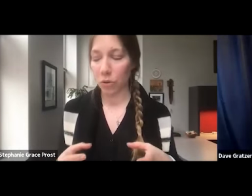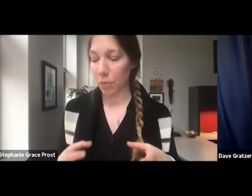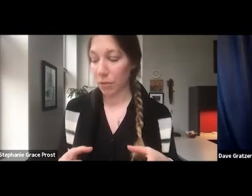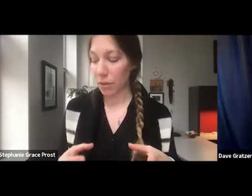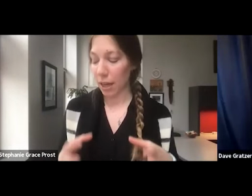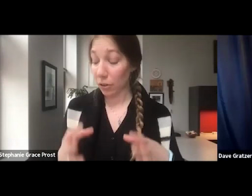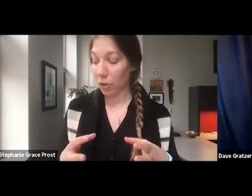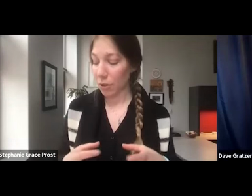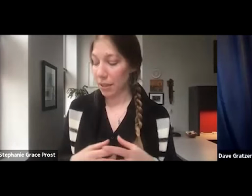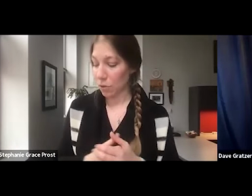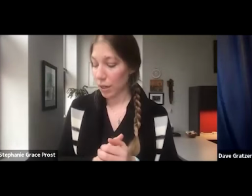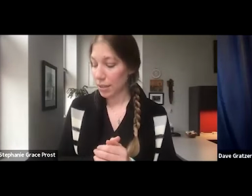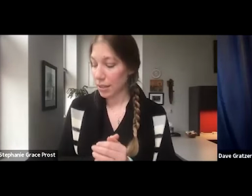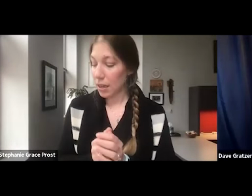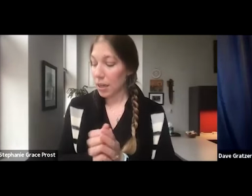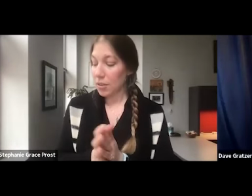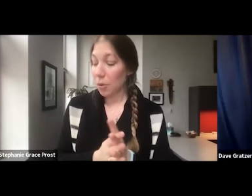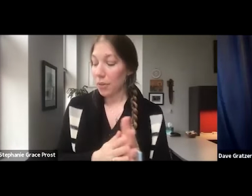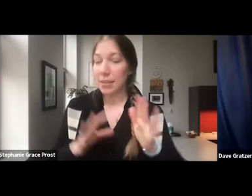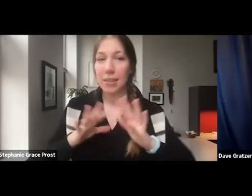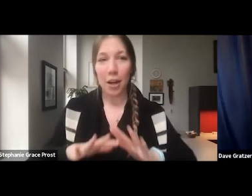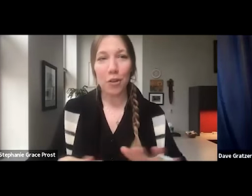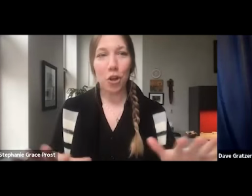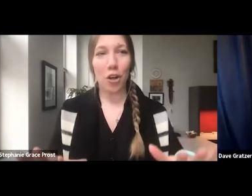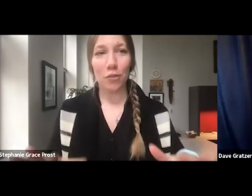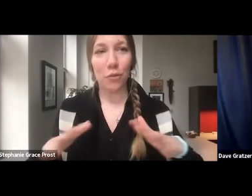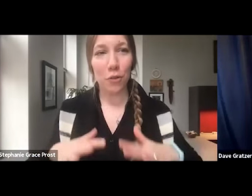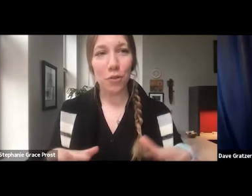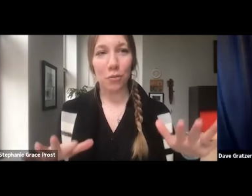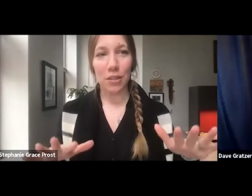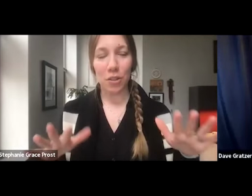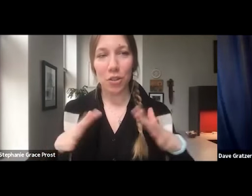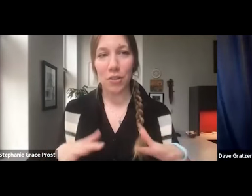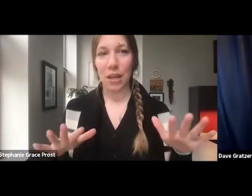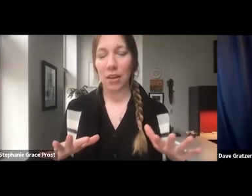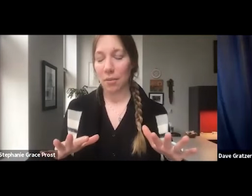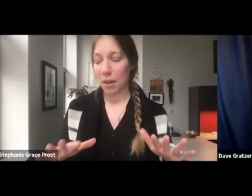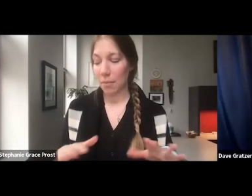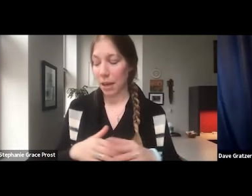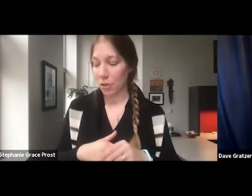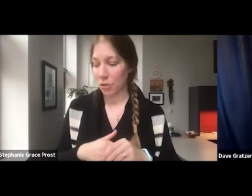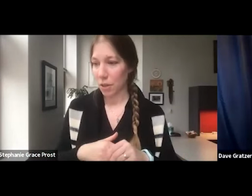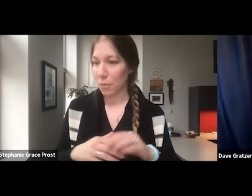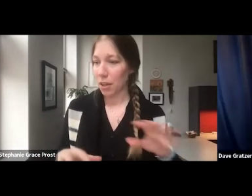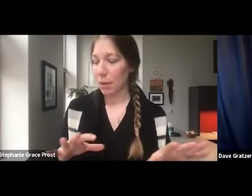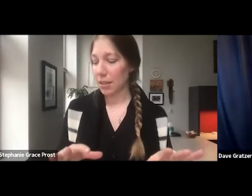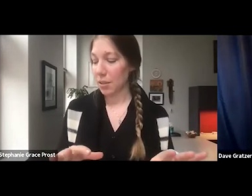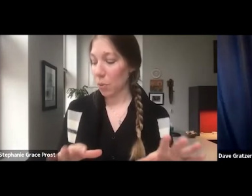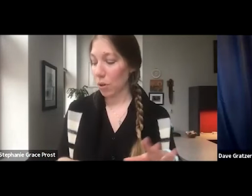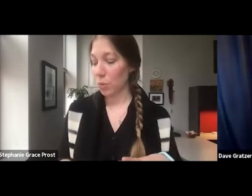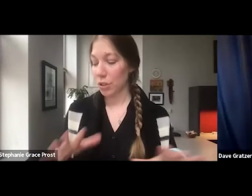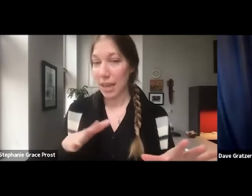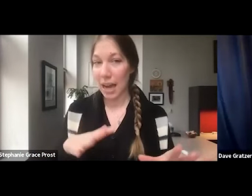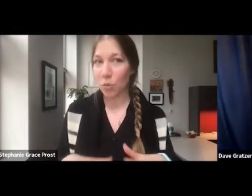that elder abuse is a risk. So this is kind of a charge for future researchers and managers and